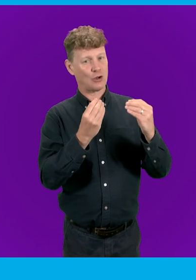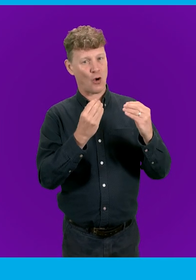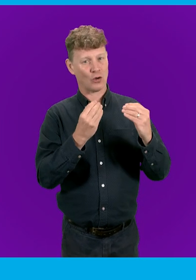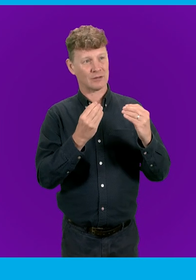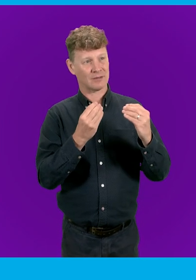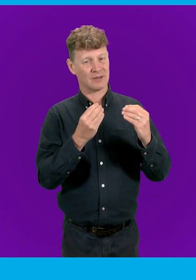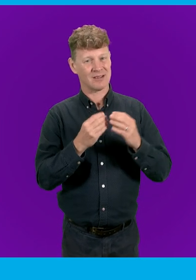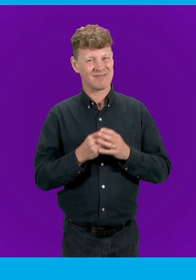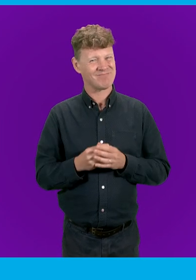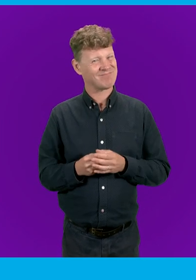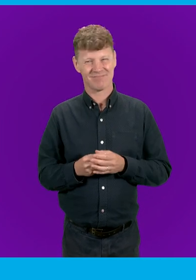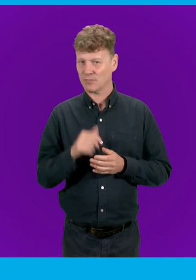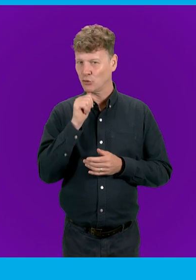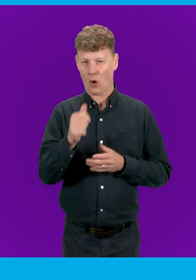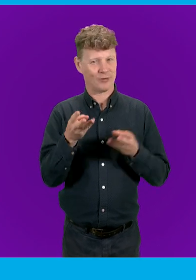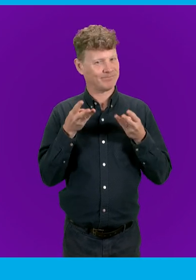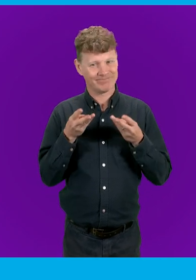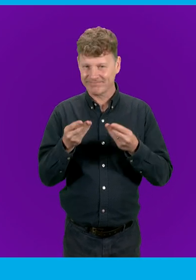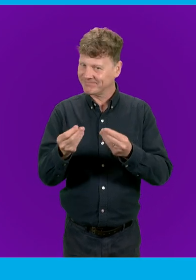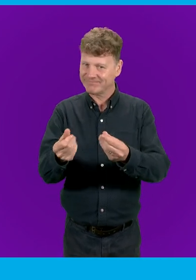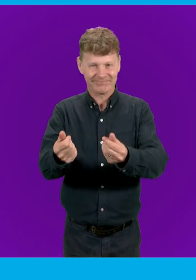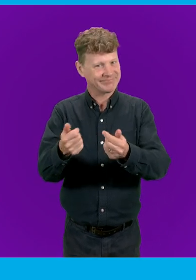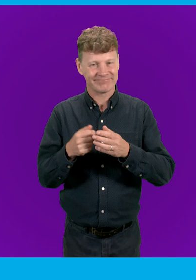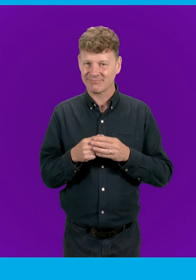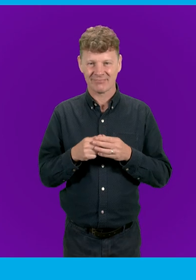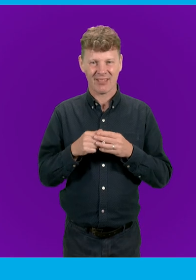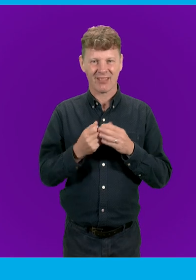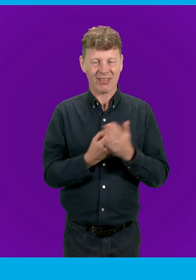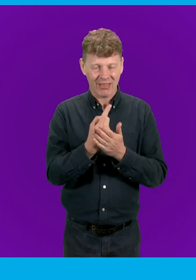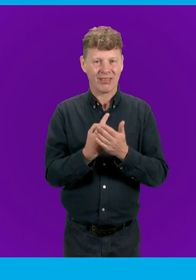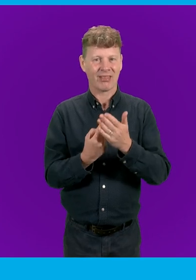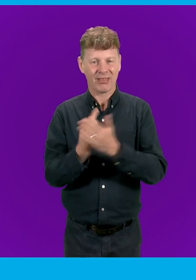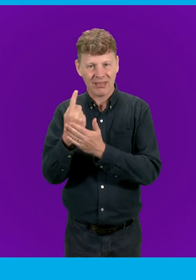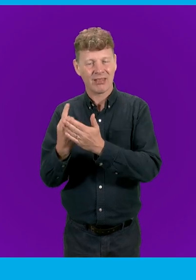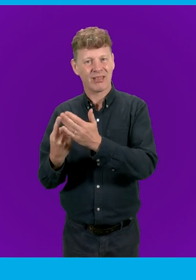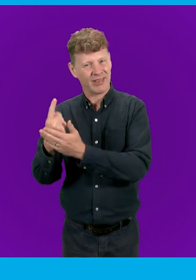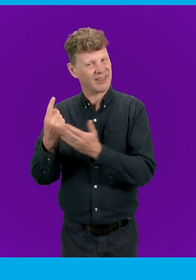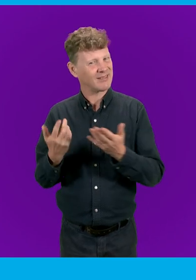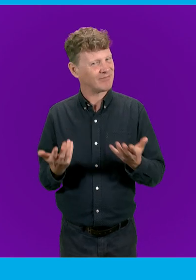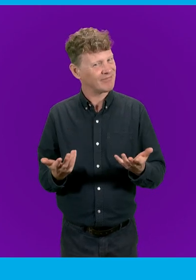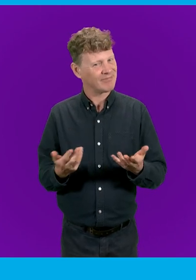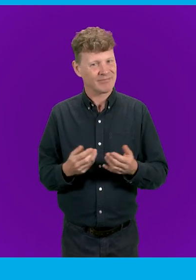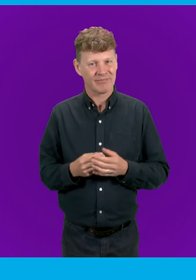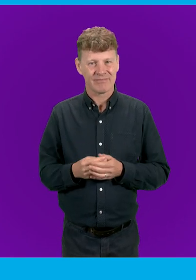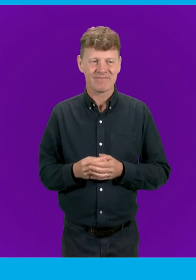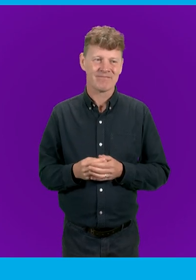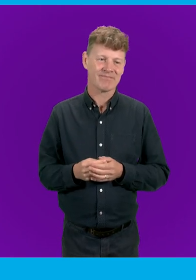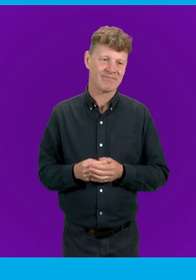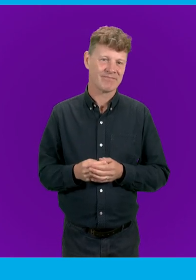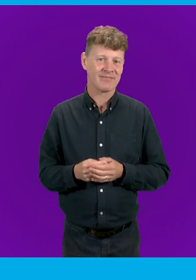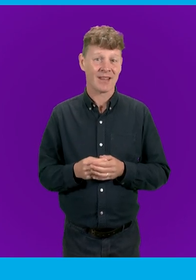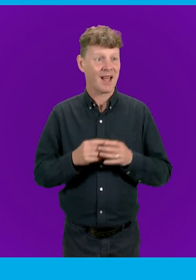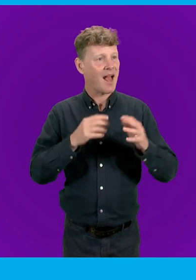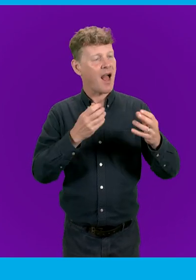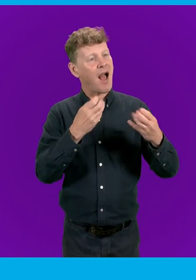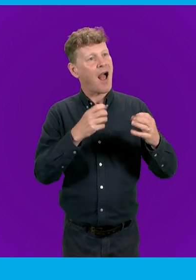as fluent as it should have been, so it was quite bitty and it wasn't as